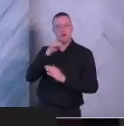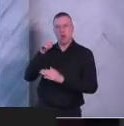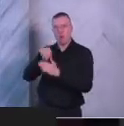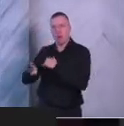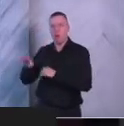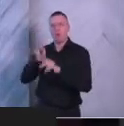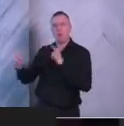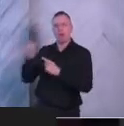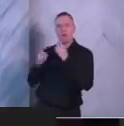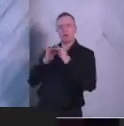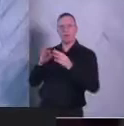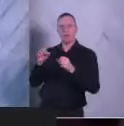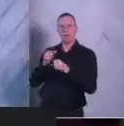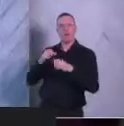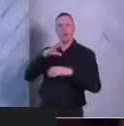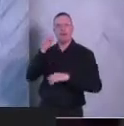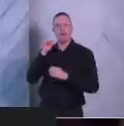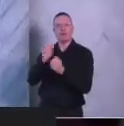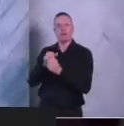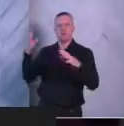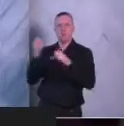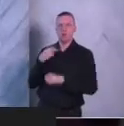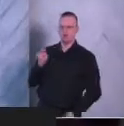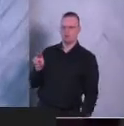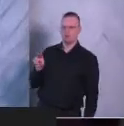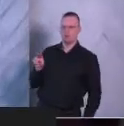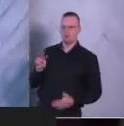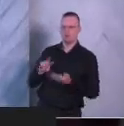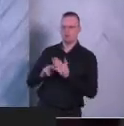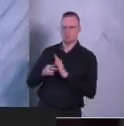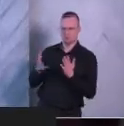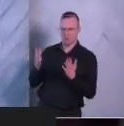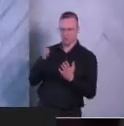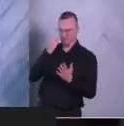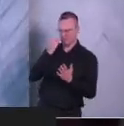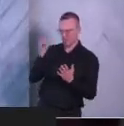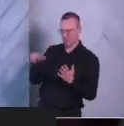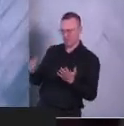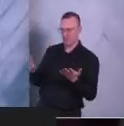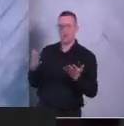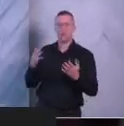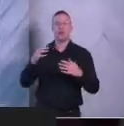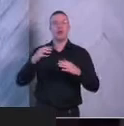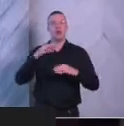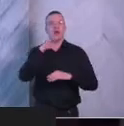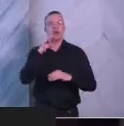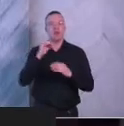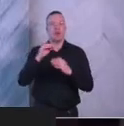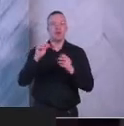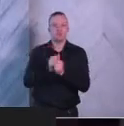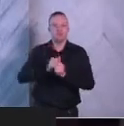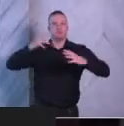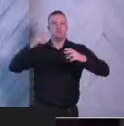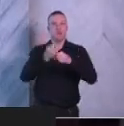Halifax explosion, and I looked at everybody and I said, what's the Halifax explosion? And the Halifax explosion was a very large event that took place